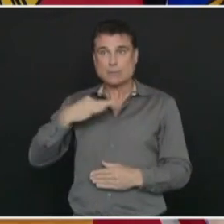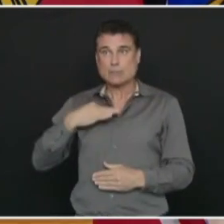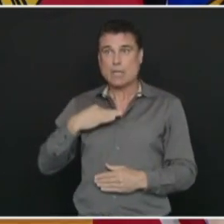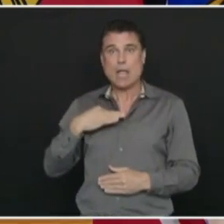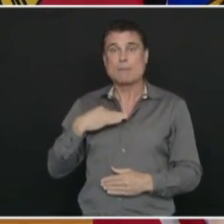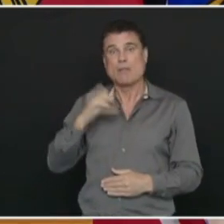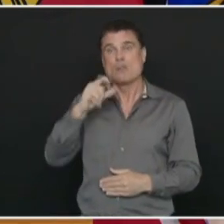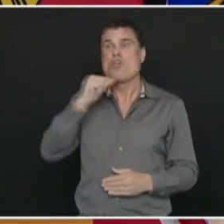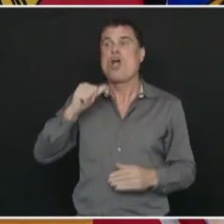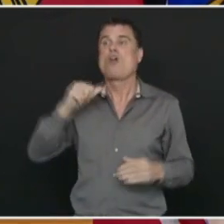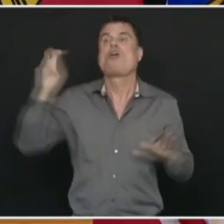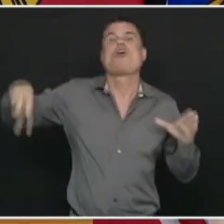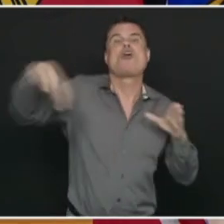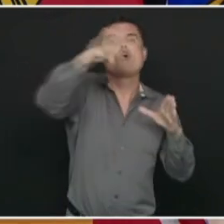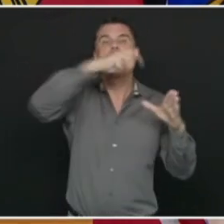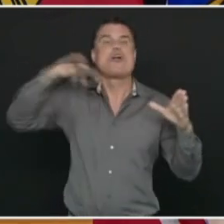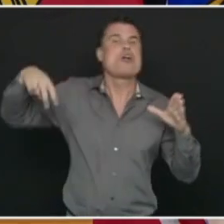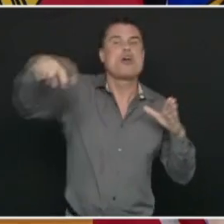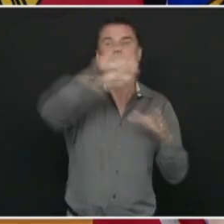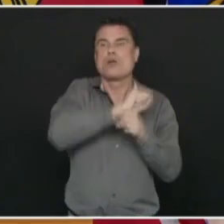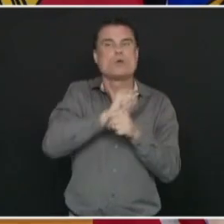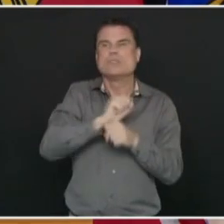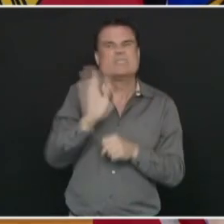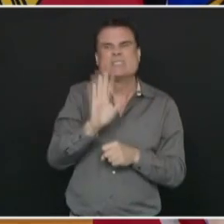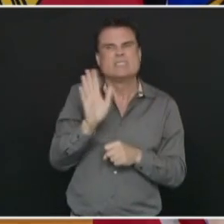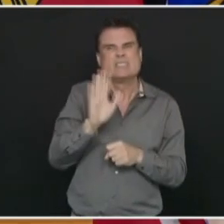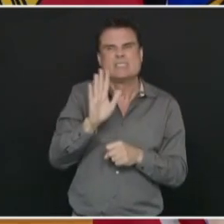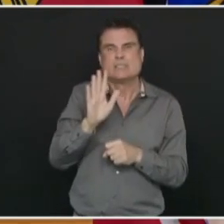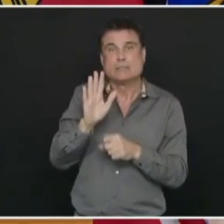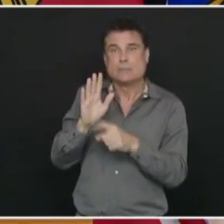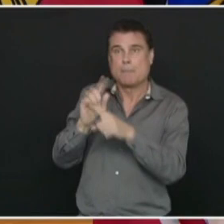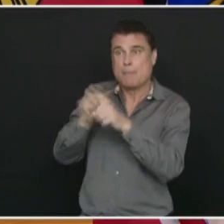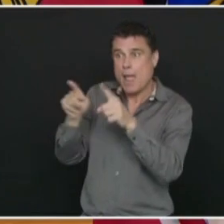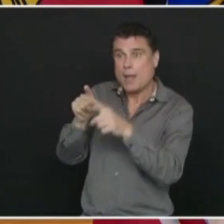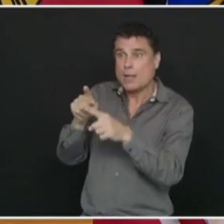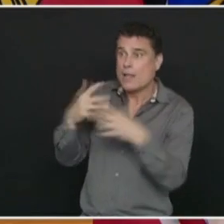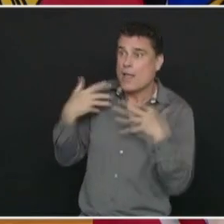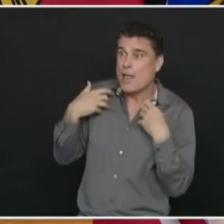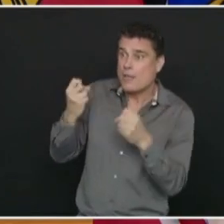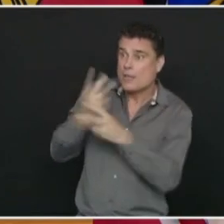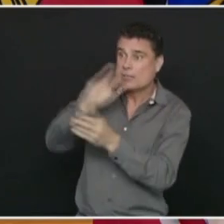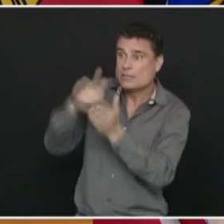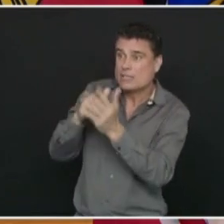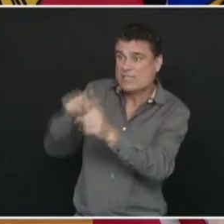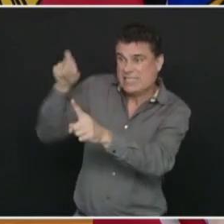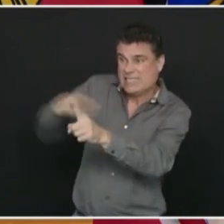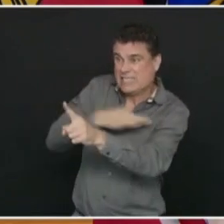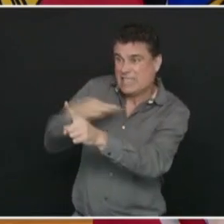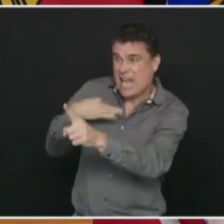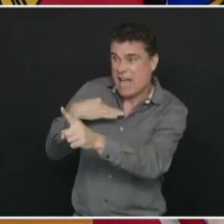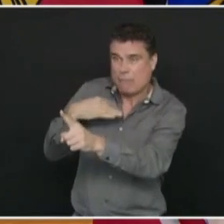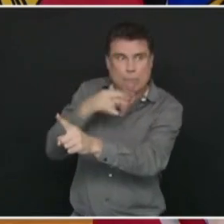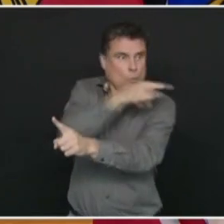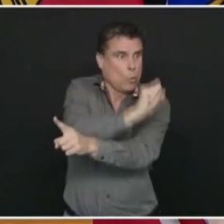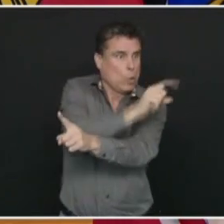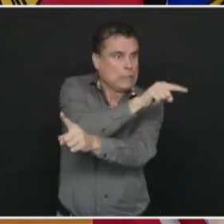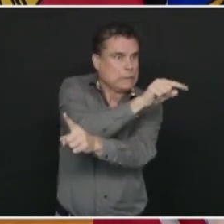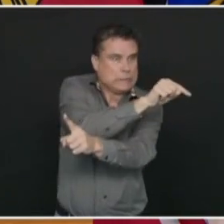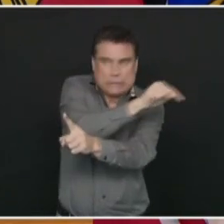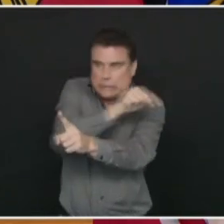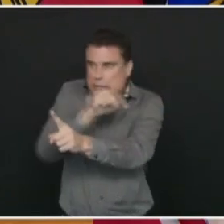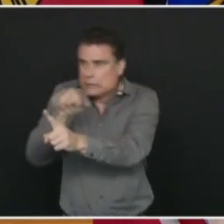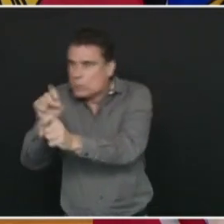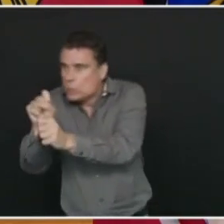cause and make sure that you're part of the solution as well. The things I mentioned a couple of days ago, that